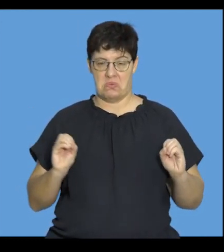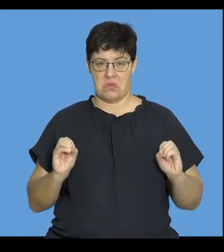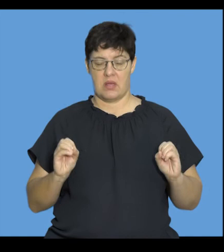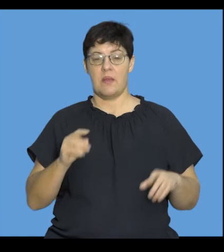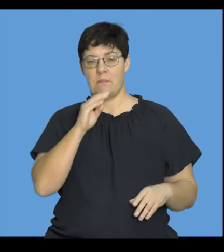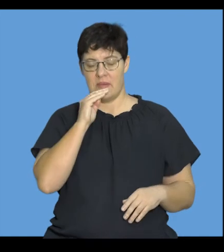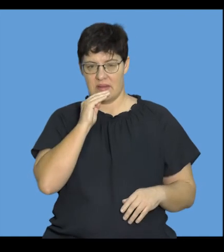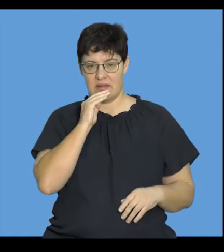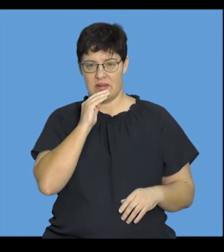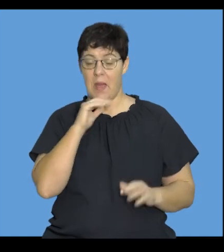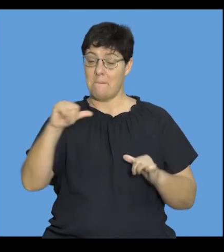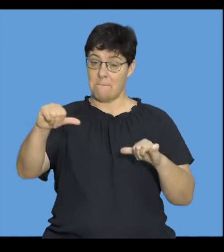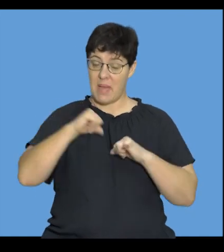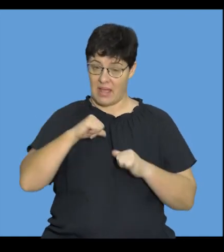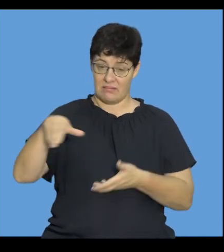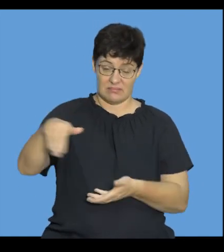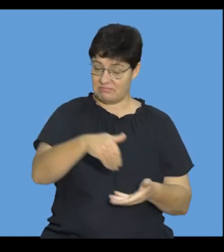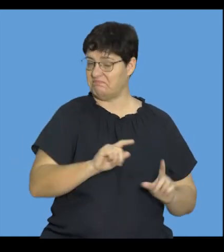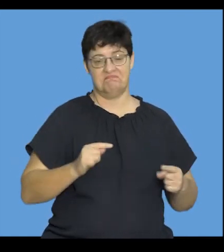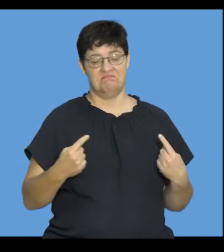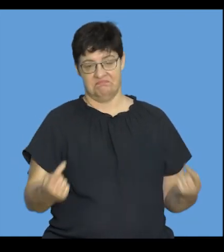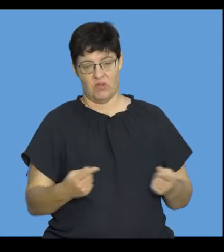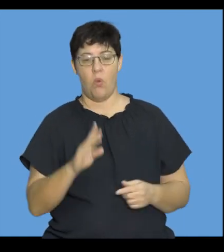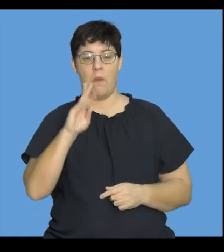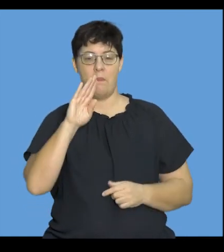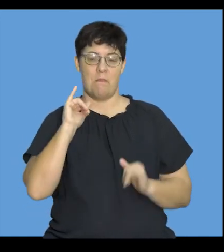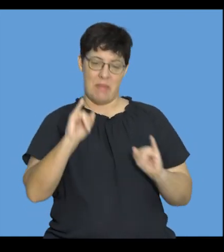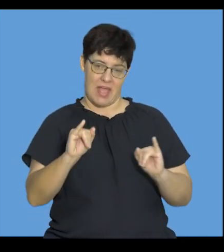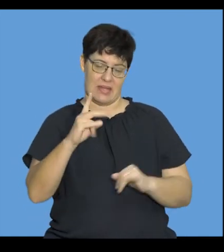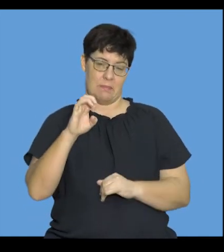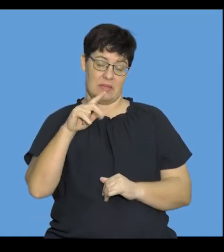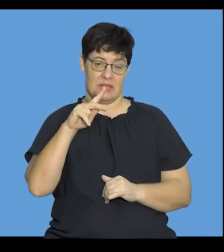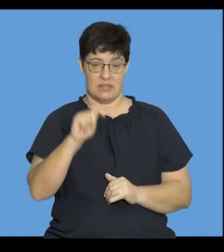your irrecoverable or your bad debts. Okay.